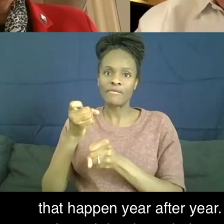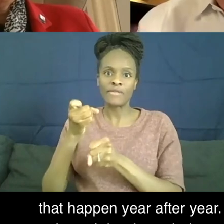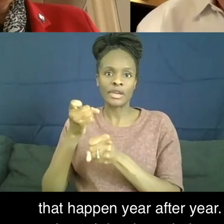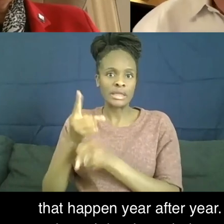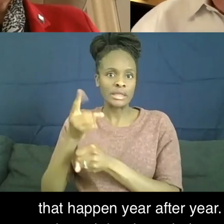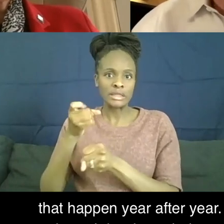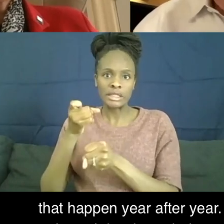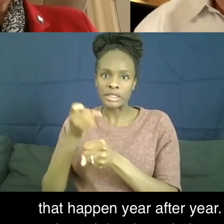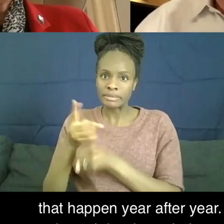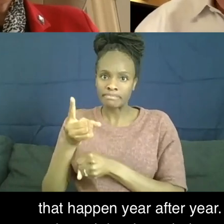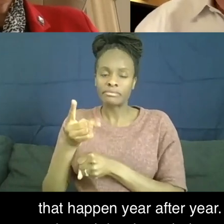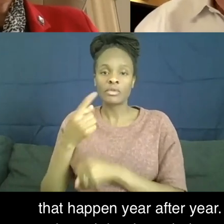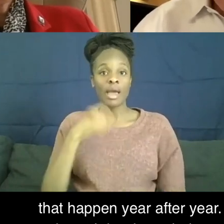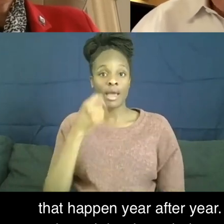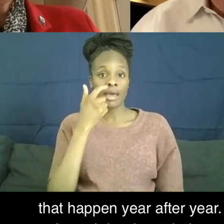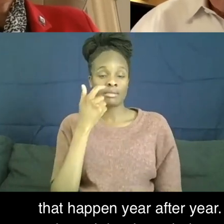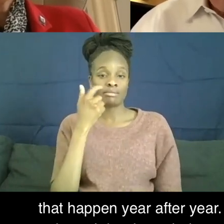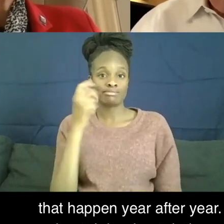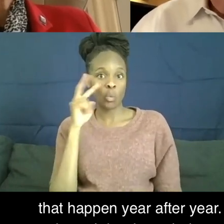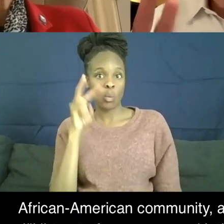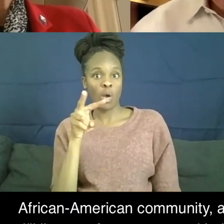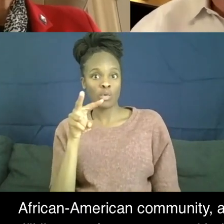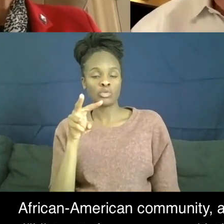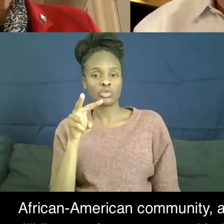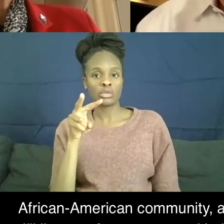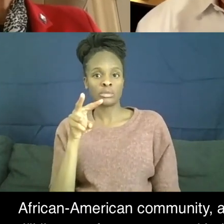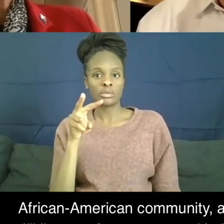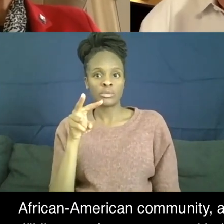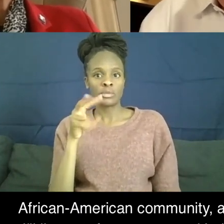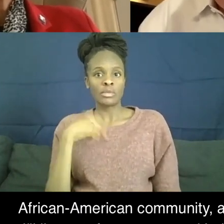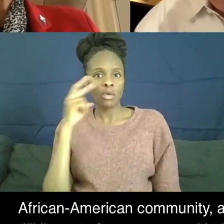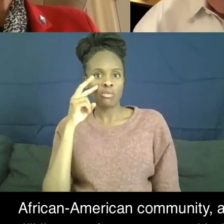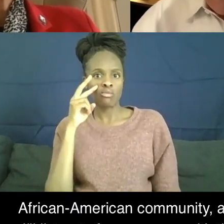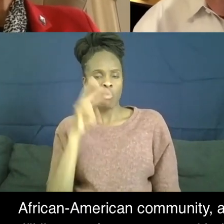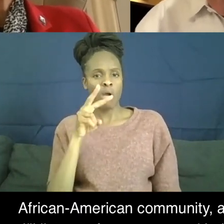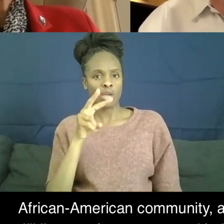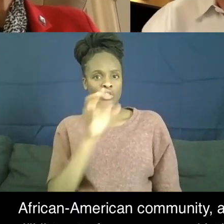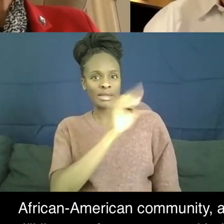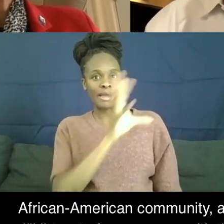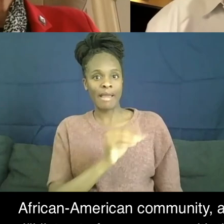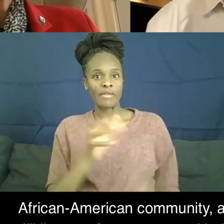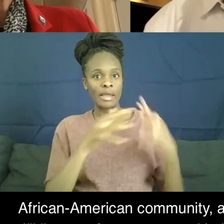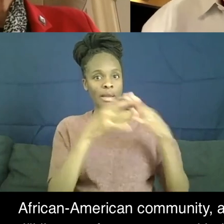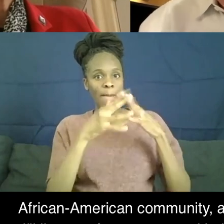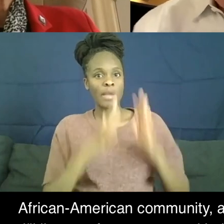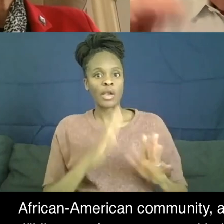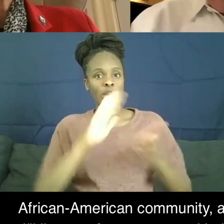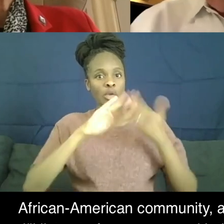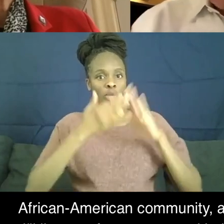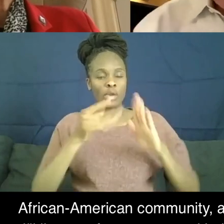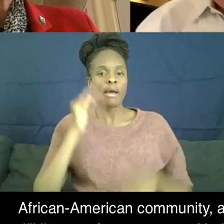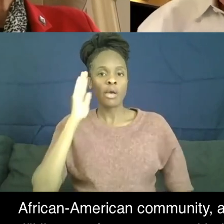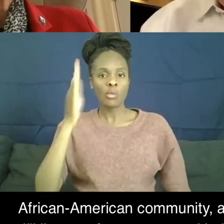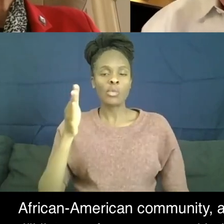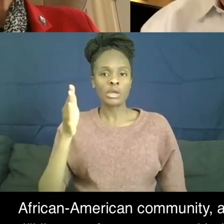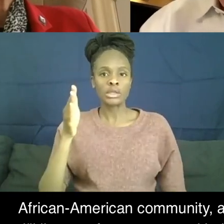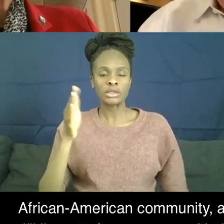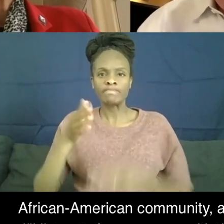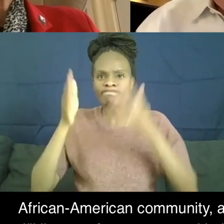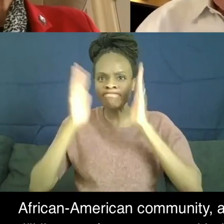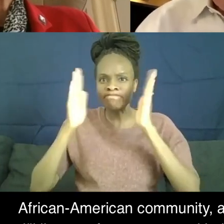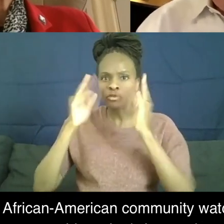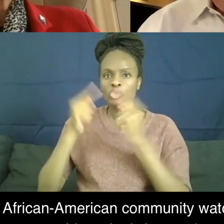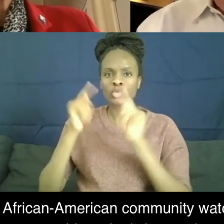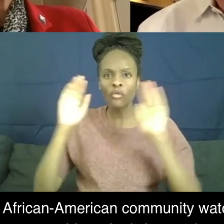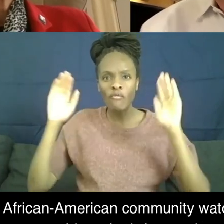You know, you know, I watch it and I, if I, I watch the African-American community, you know, and I'll listen to focus groups, um,